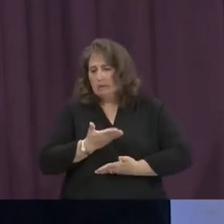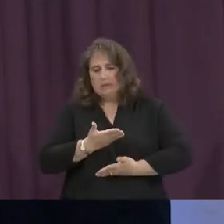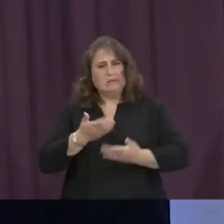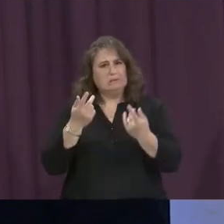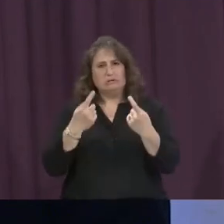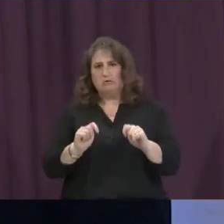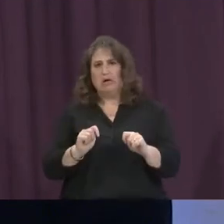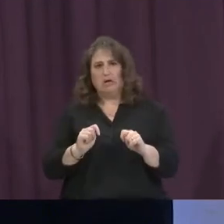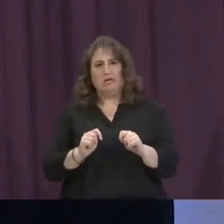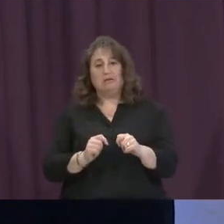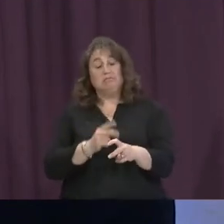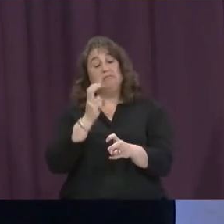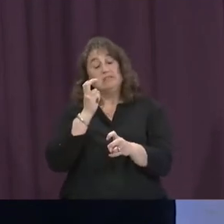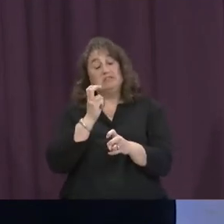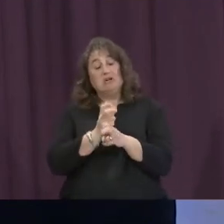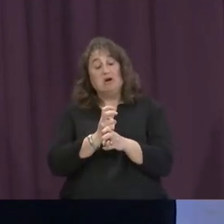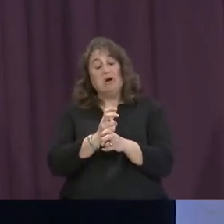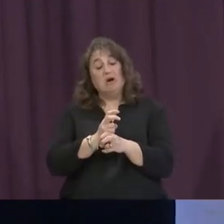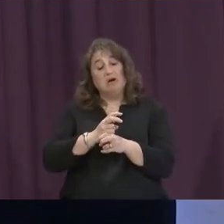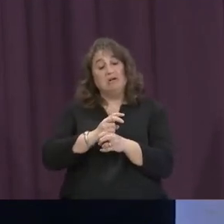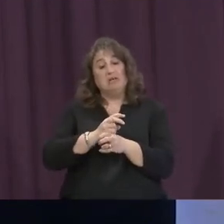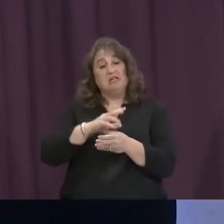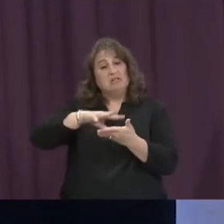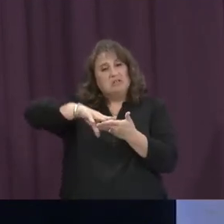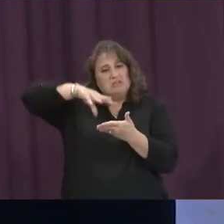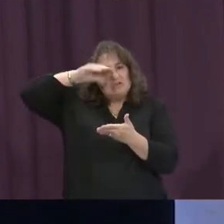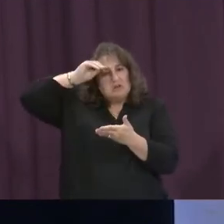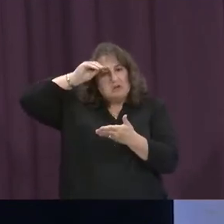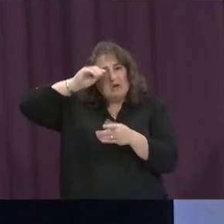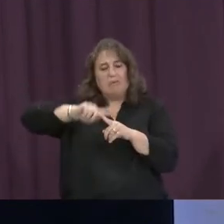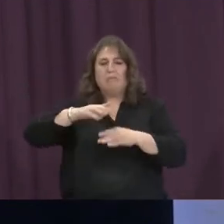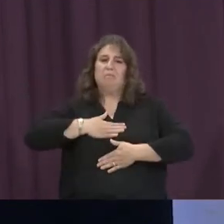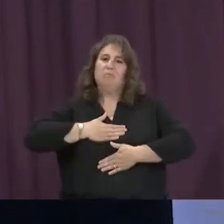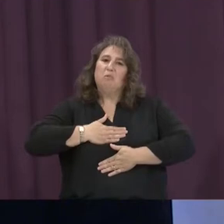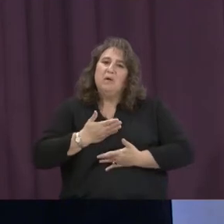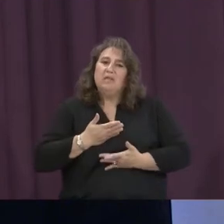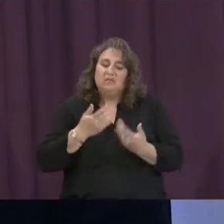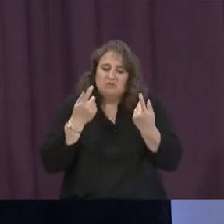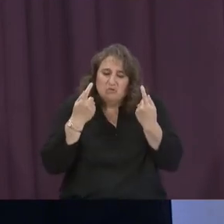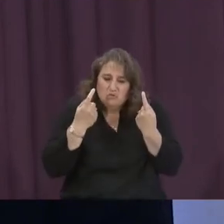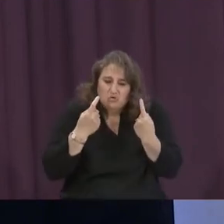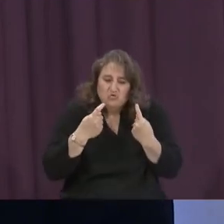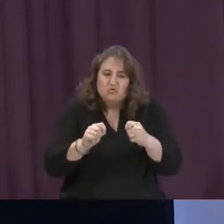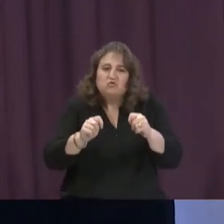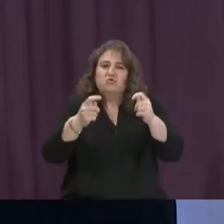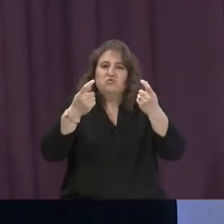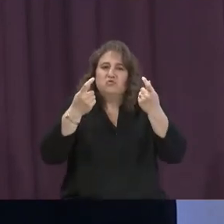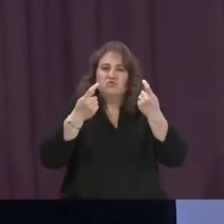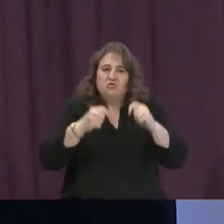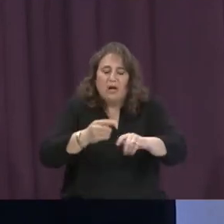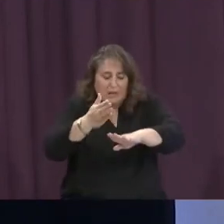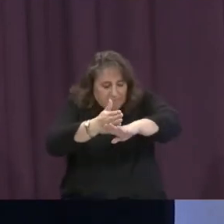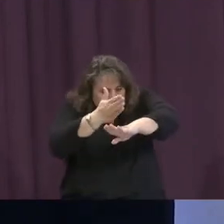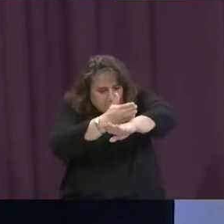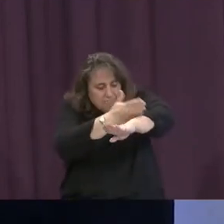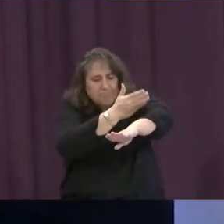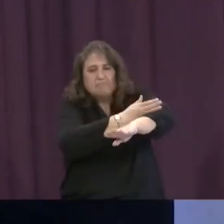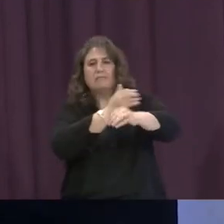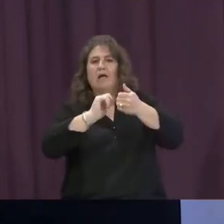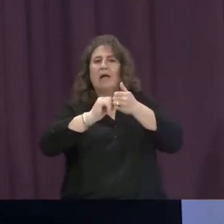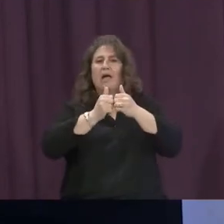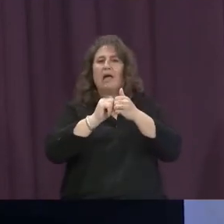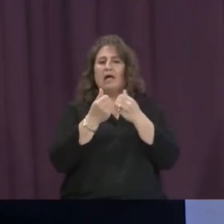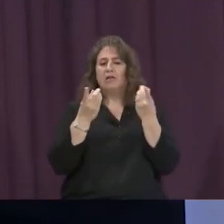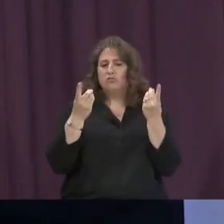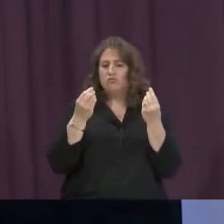hard lesson to learn. Right. And, um, you know, have, you know, just what could I do better? Right. know, and